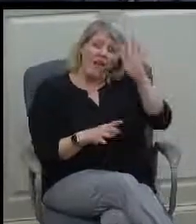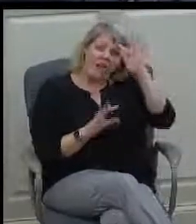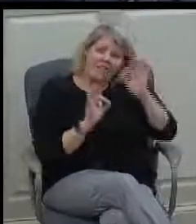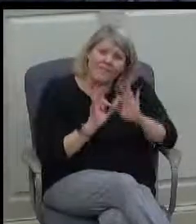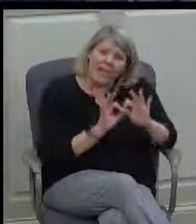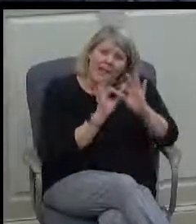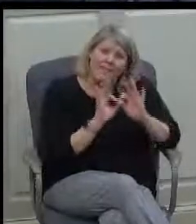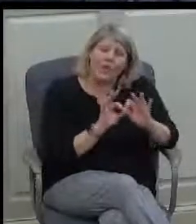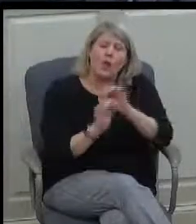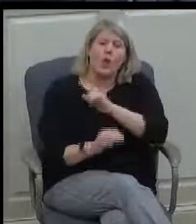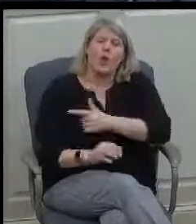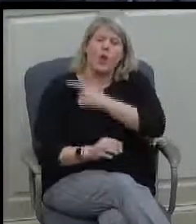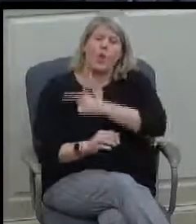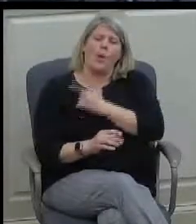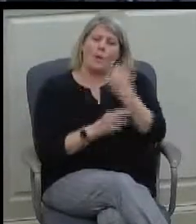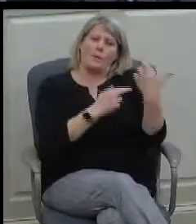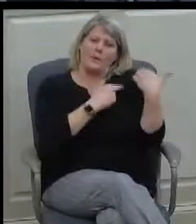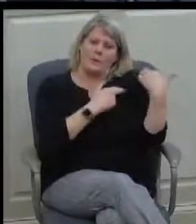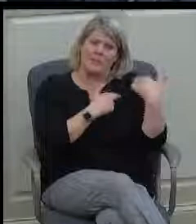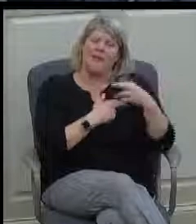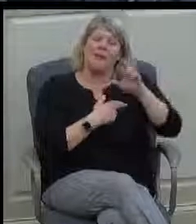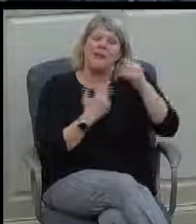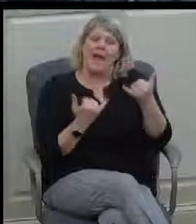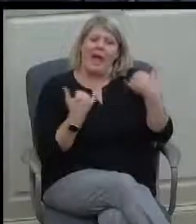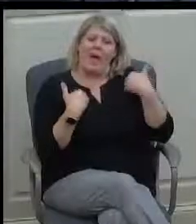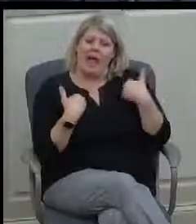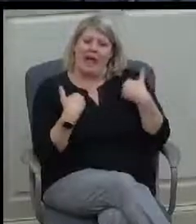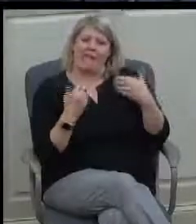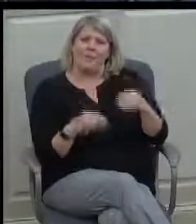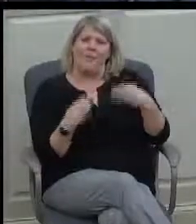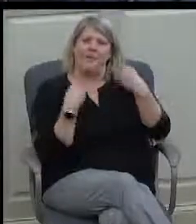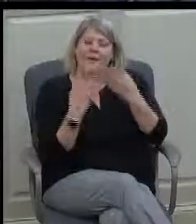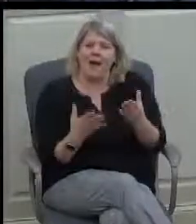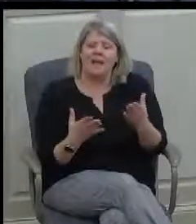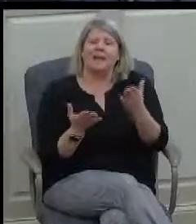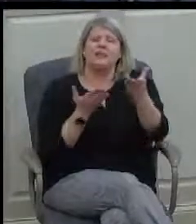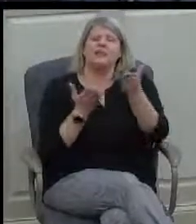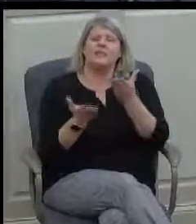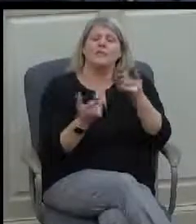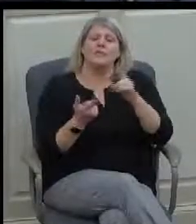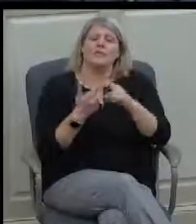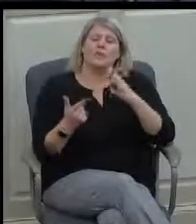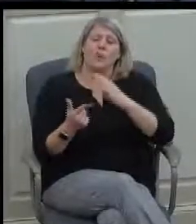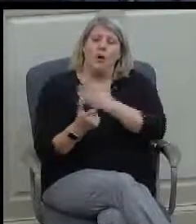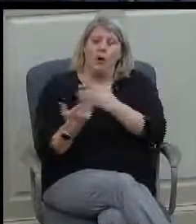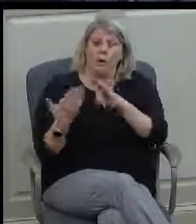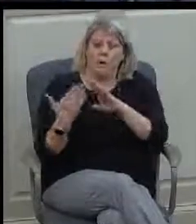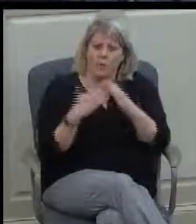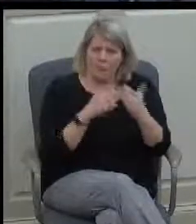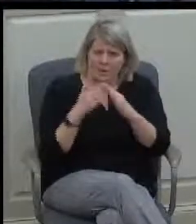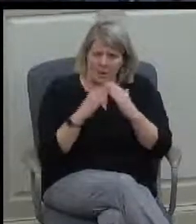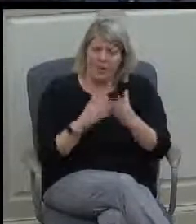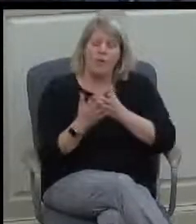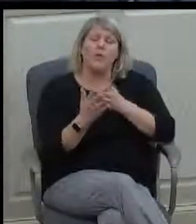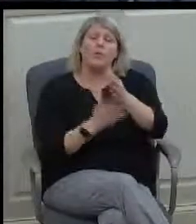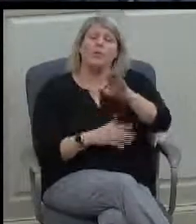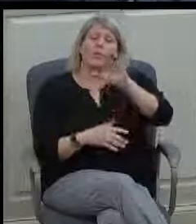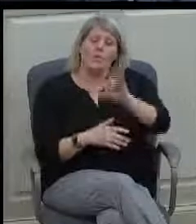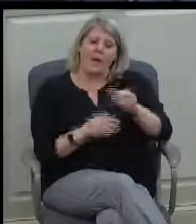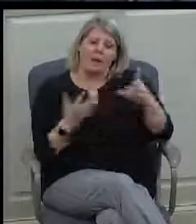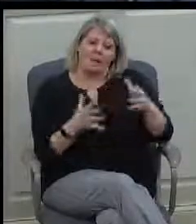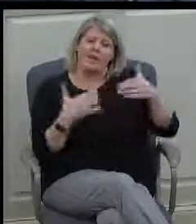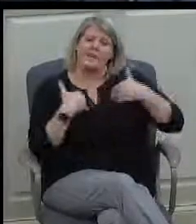to their responsibilities have rendered a dedicated service to their communities and, in doing so, have